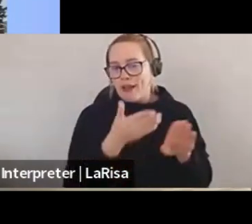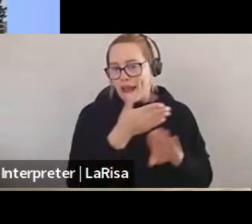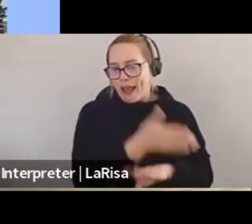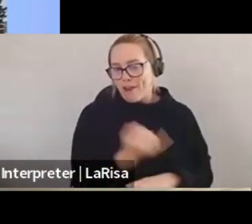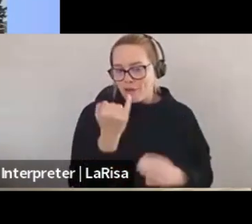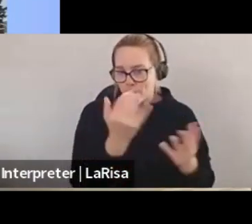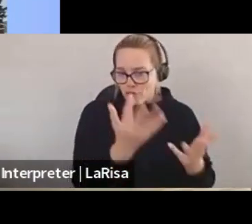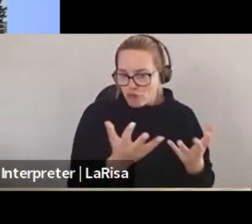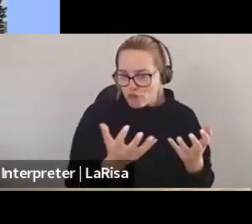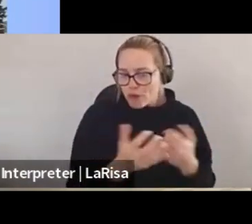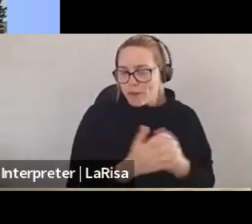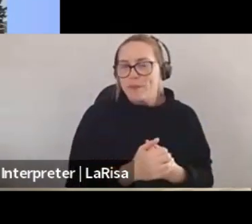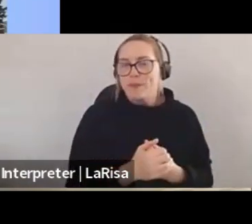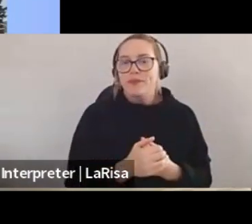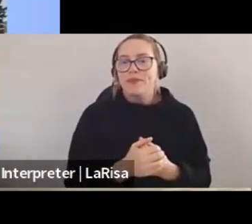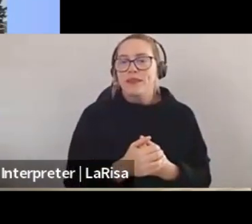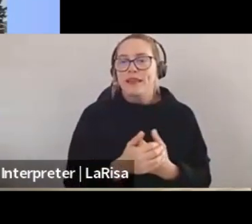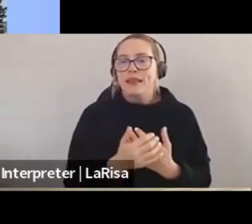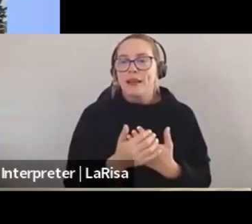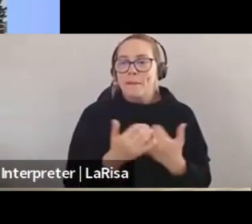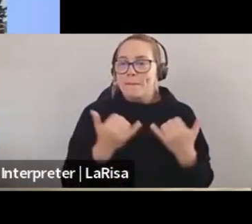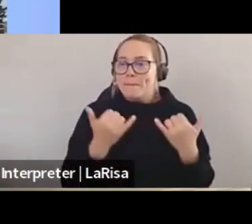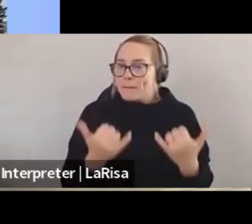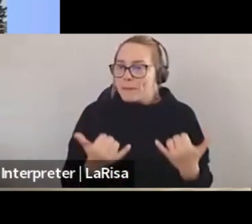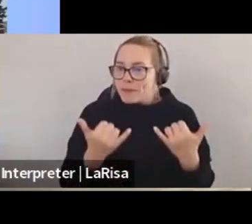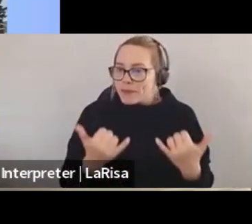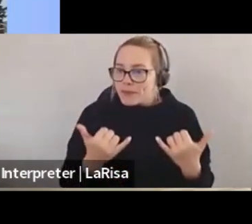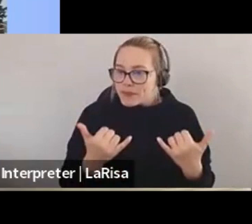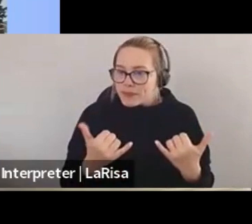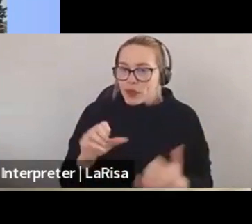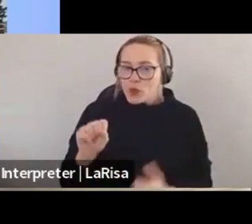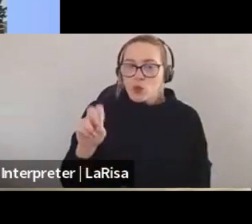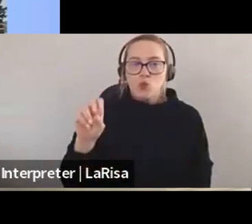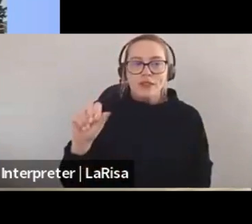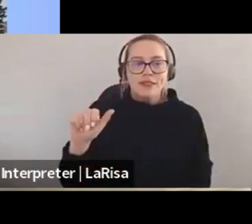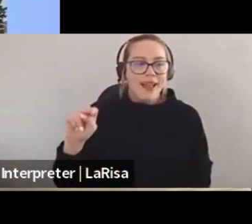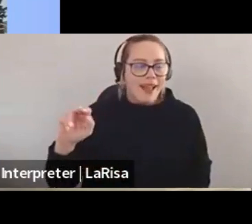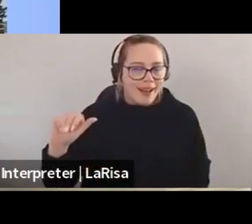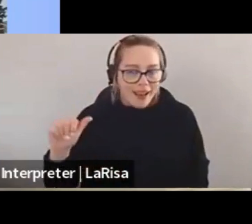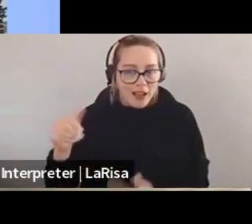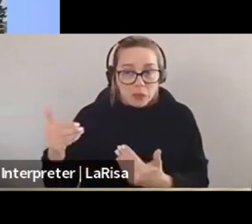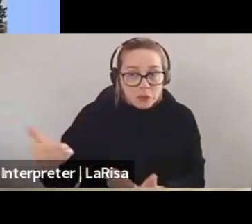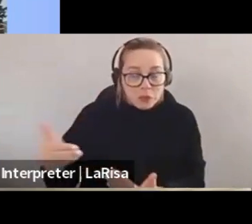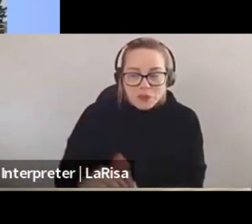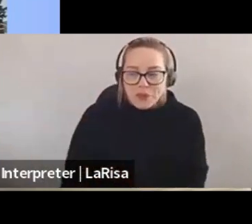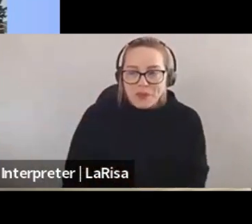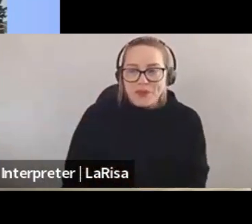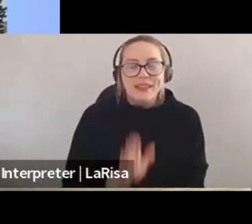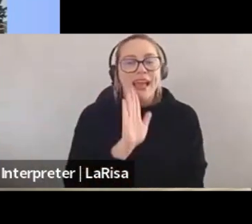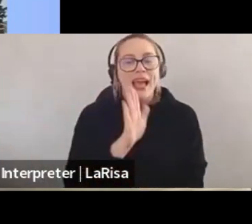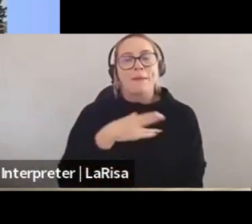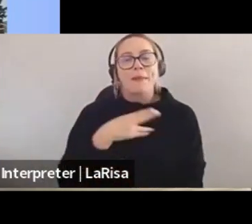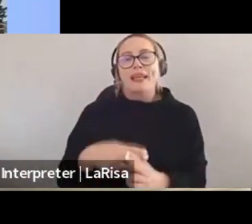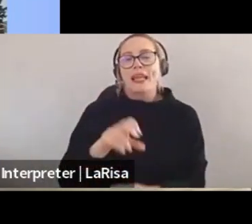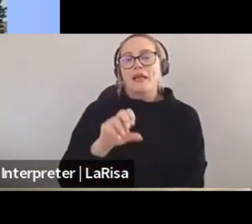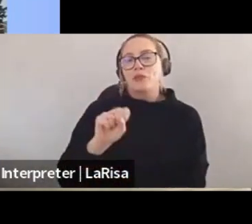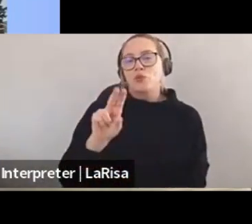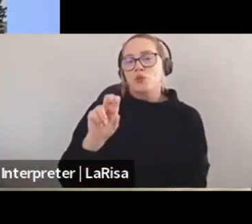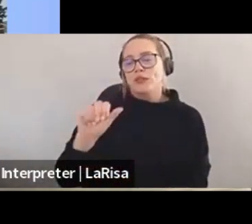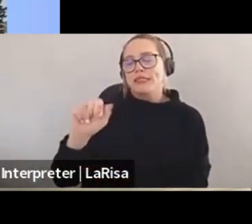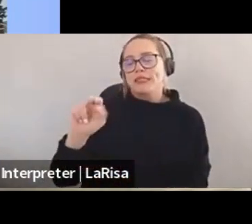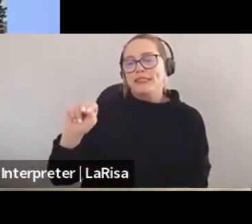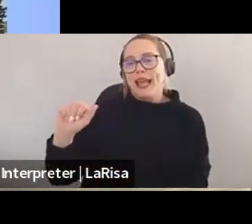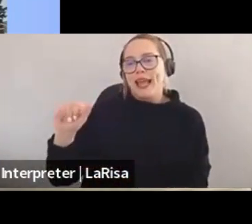website, which you are welcome to check out after this. And then, Susannah, do you want to introduce yourself really quick and give a visual